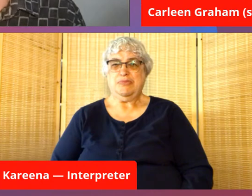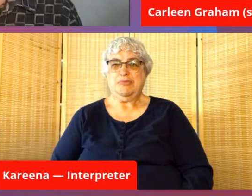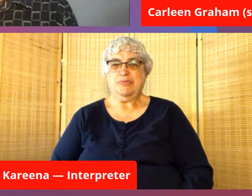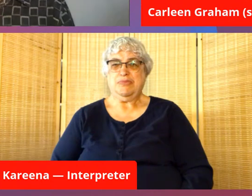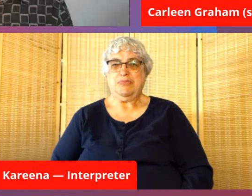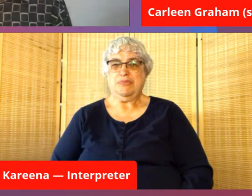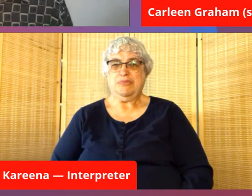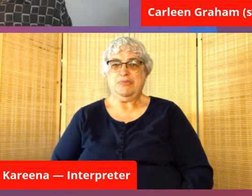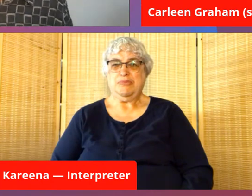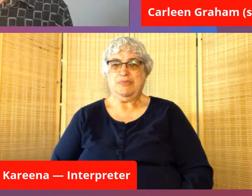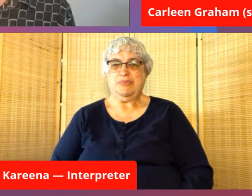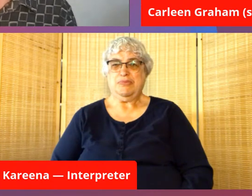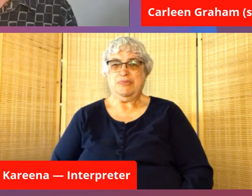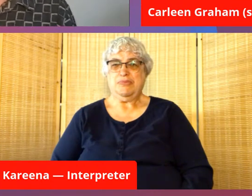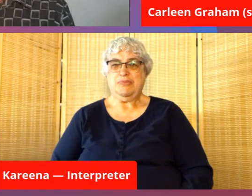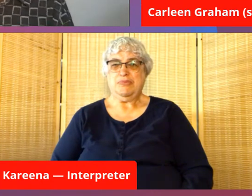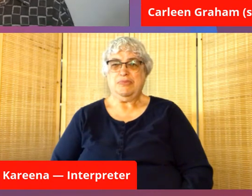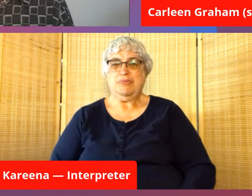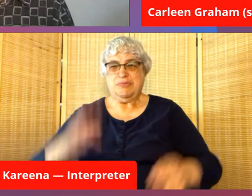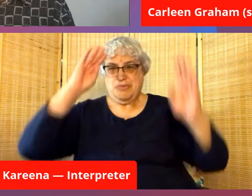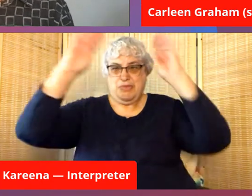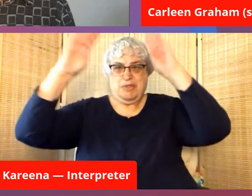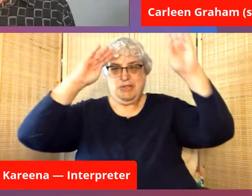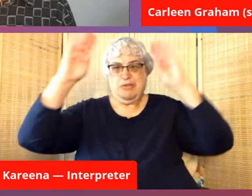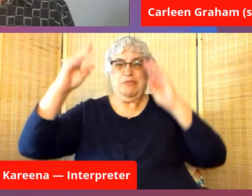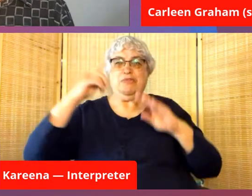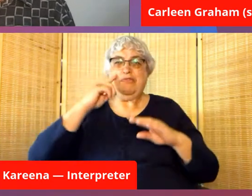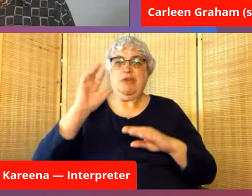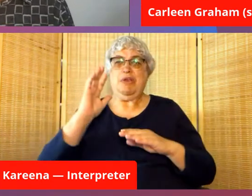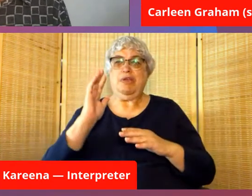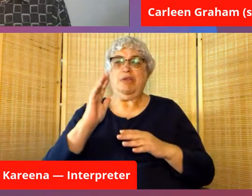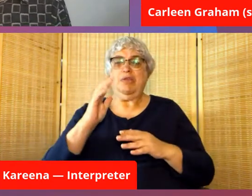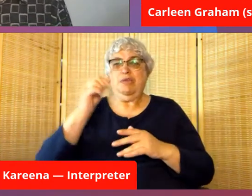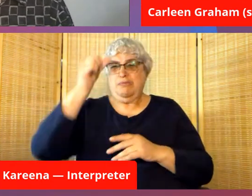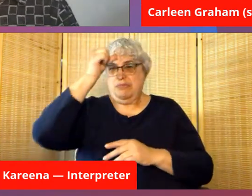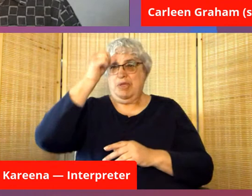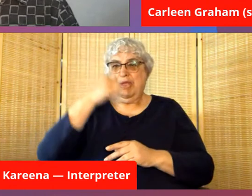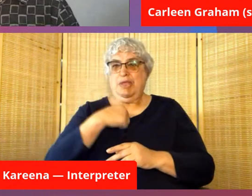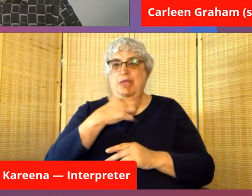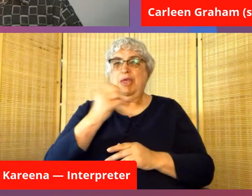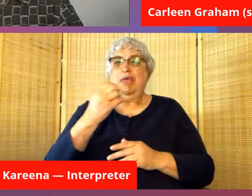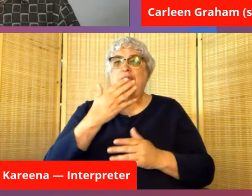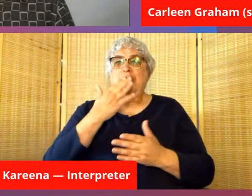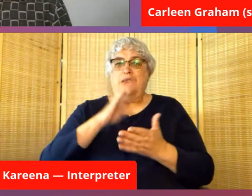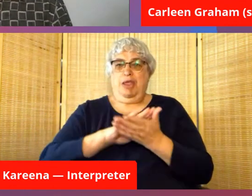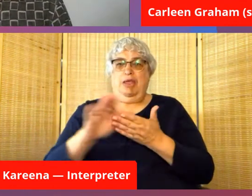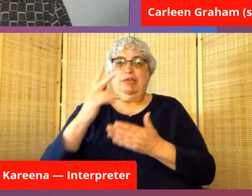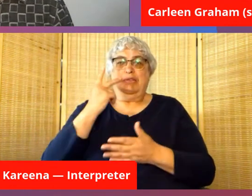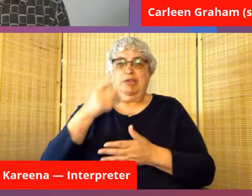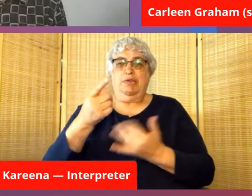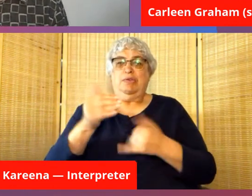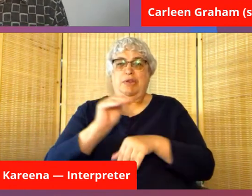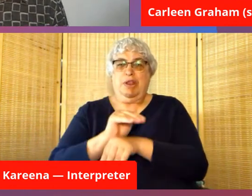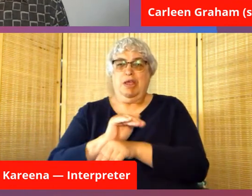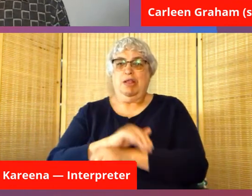Greetings. Here we go. Greetings and welcome, everyone. Carlene, thanks for that reminder, and it's nice to see you again this